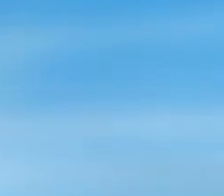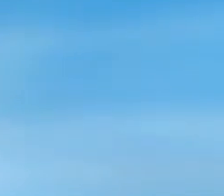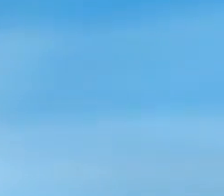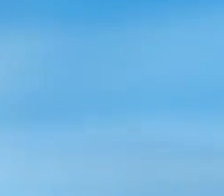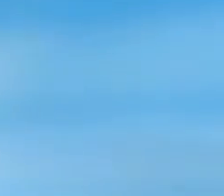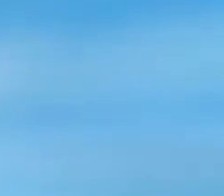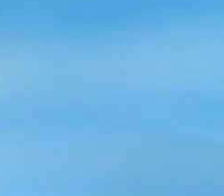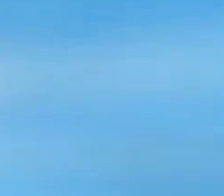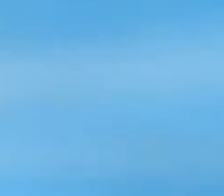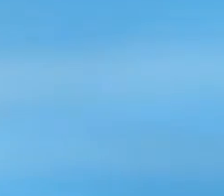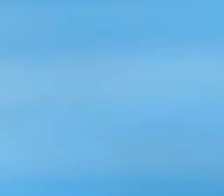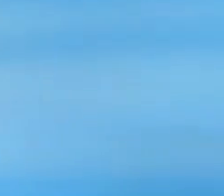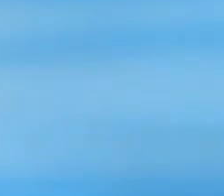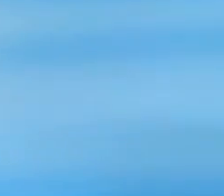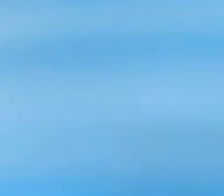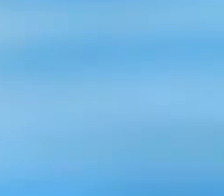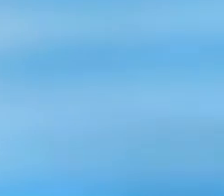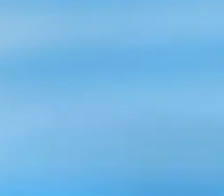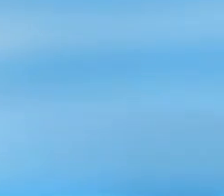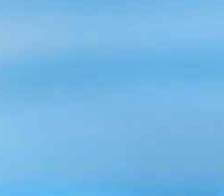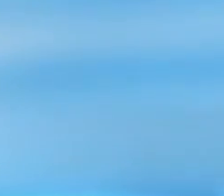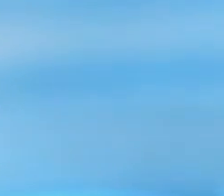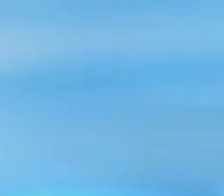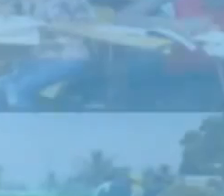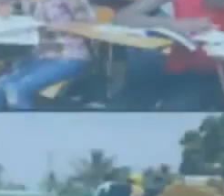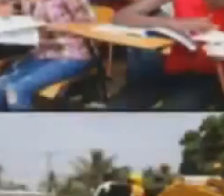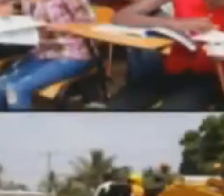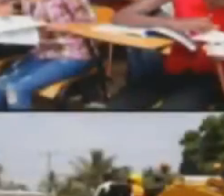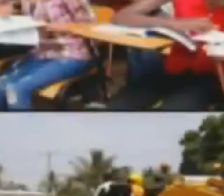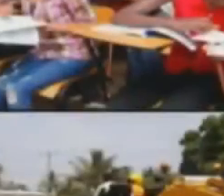This is NTV.